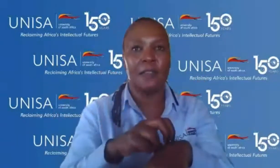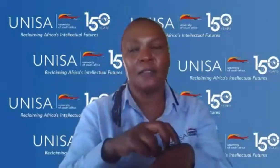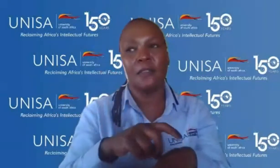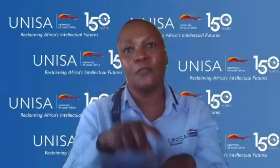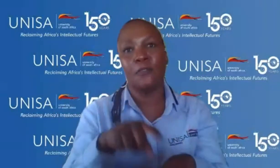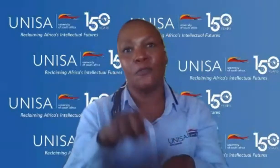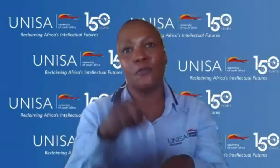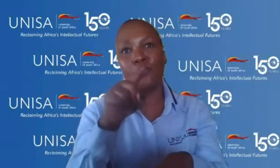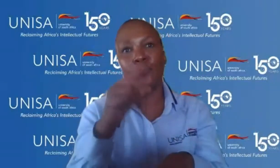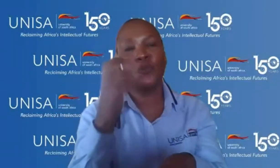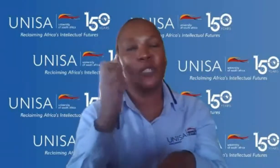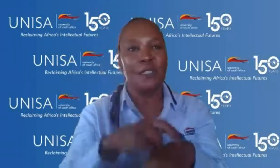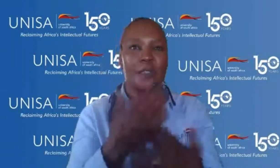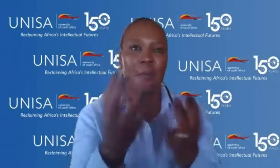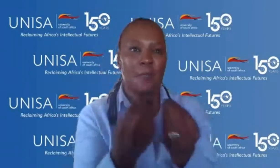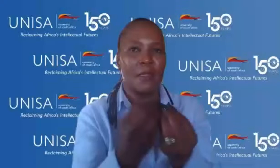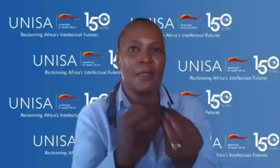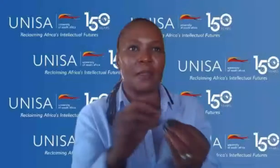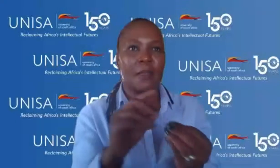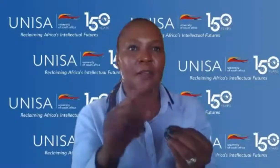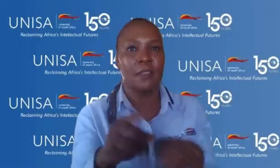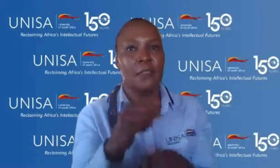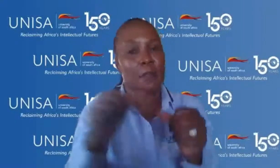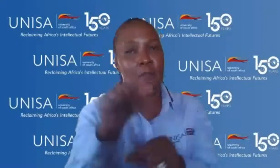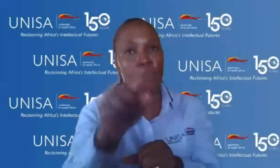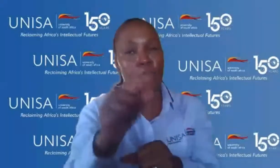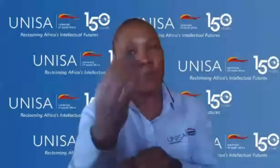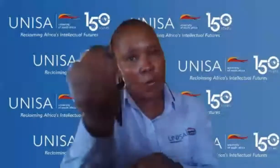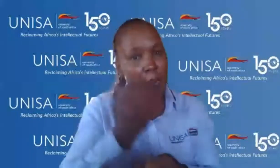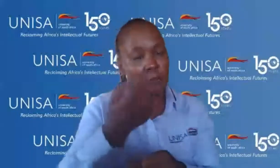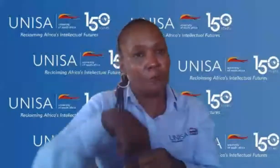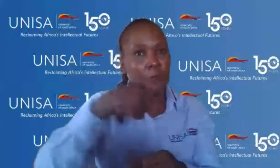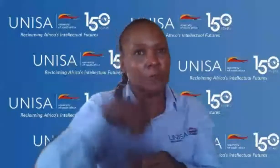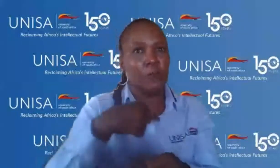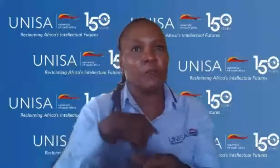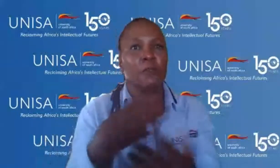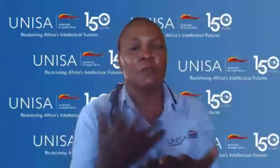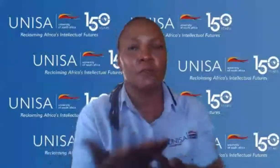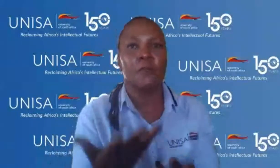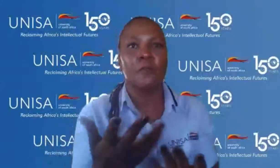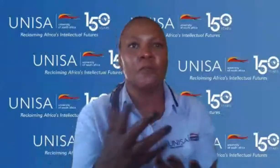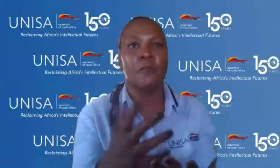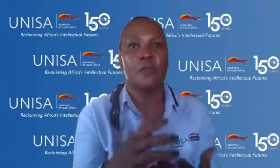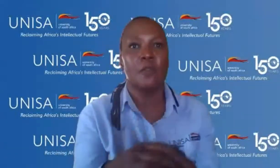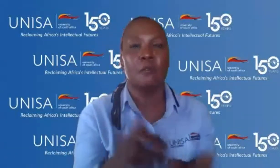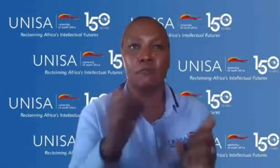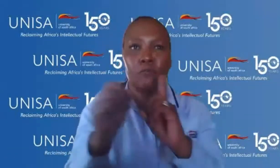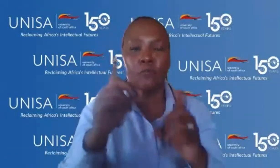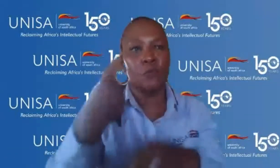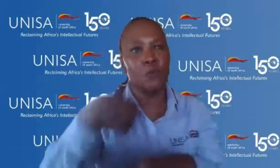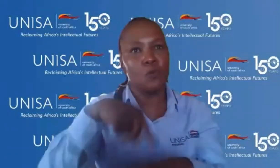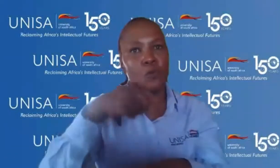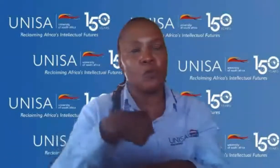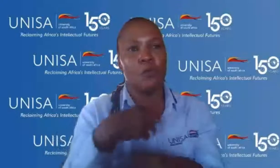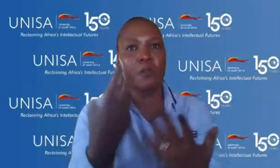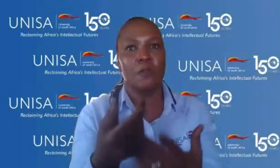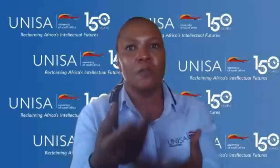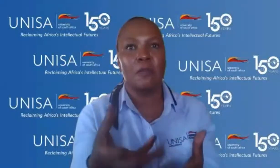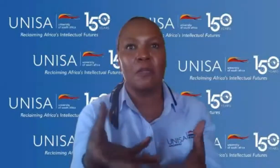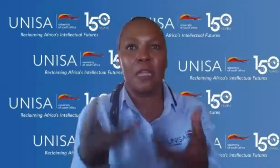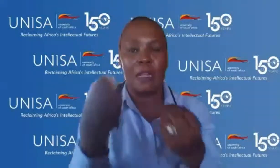for you to come to us, to come to us and talk to us, get advice